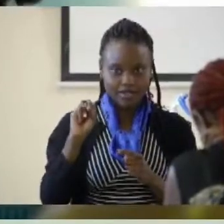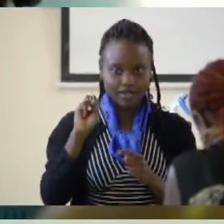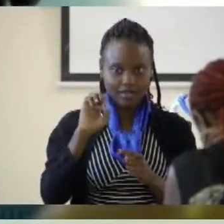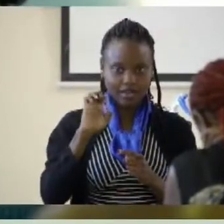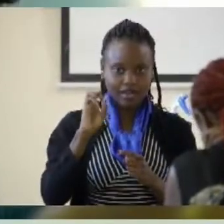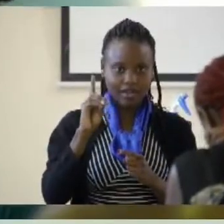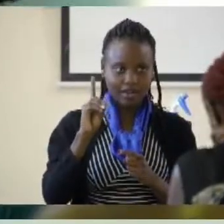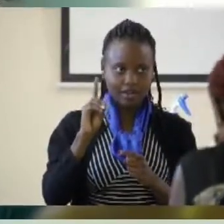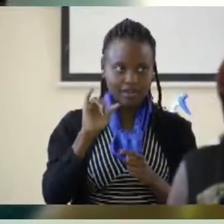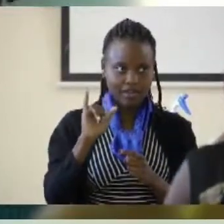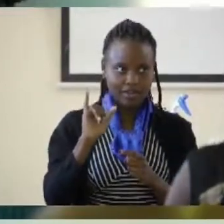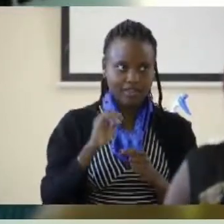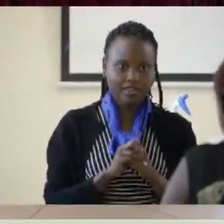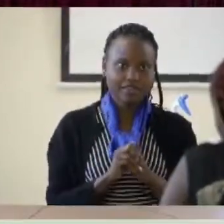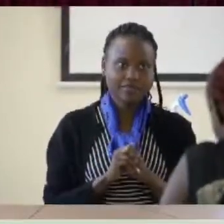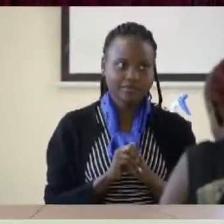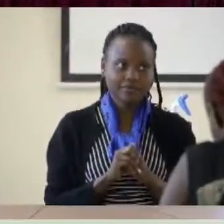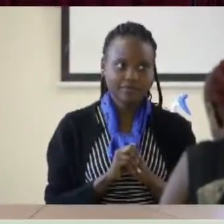Omukunda.